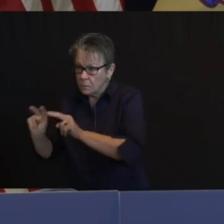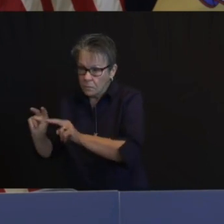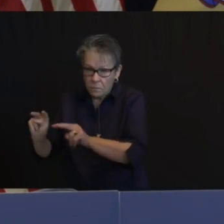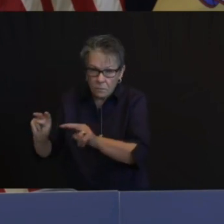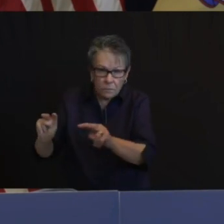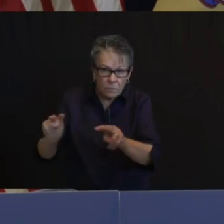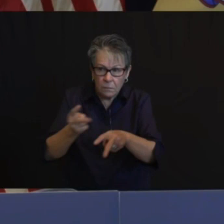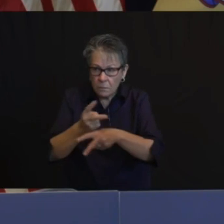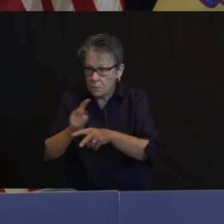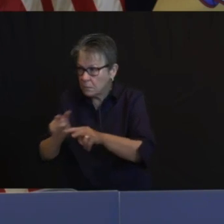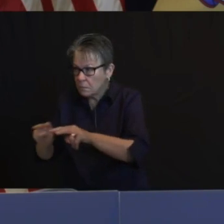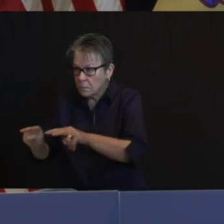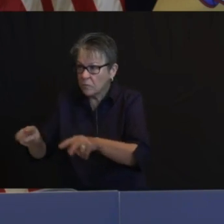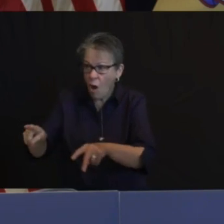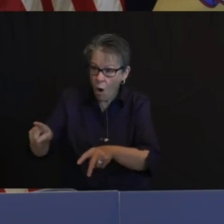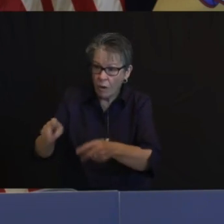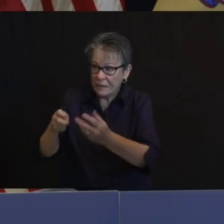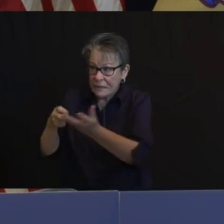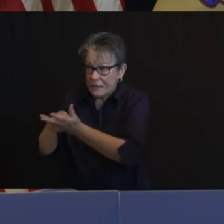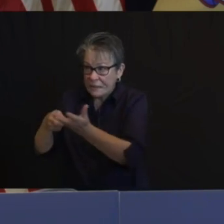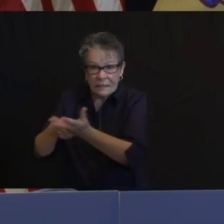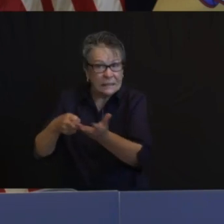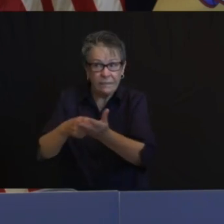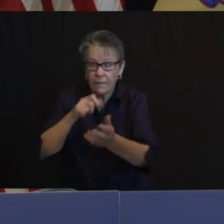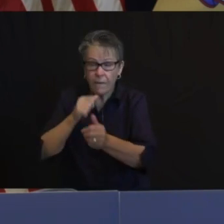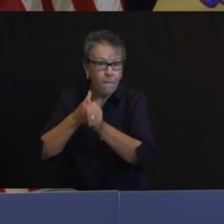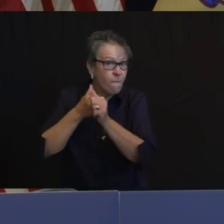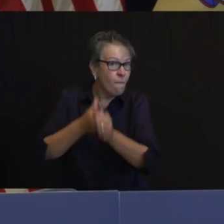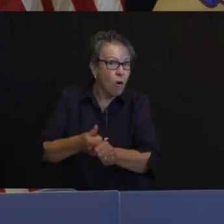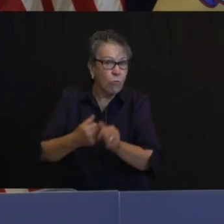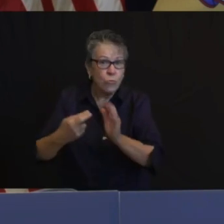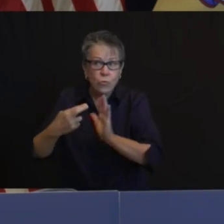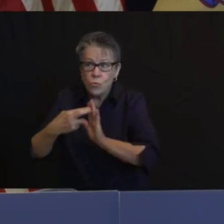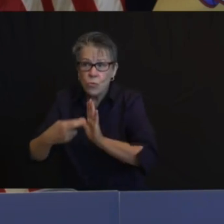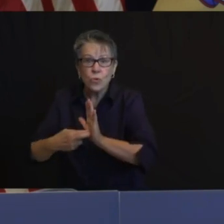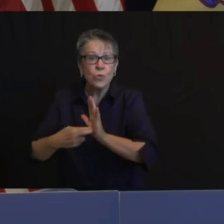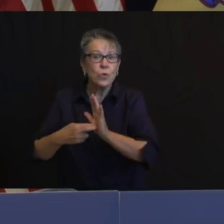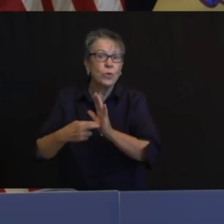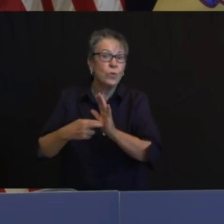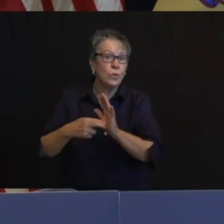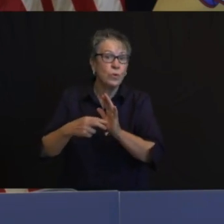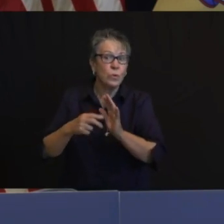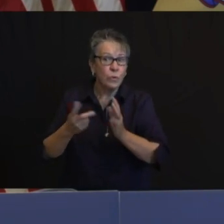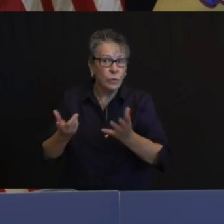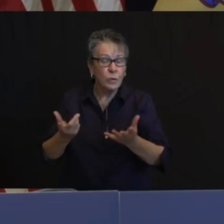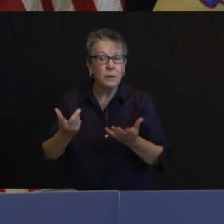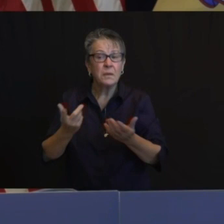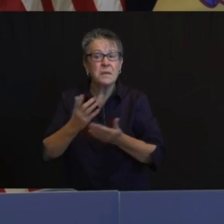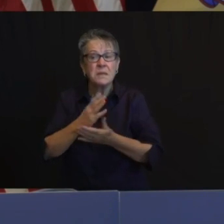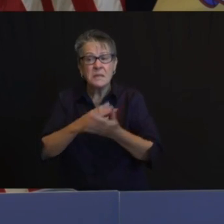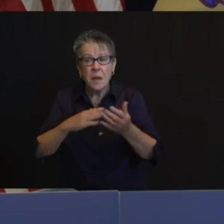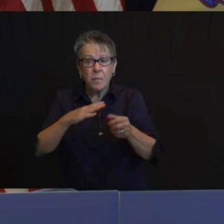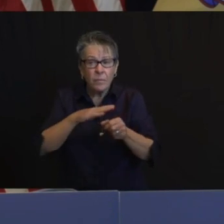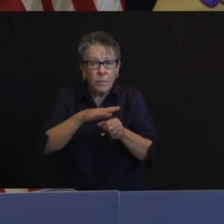issued multiple summonses to various locations. Some were local code violations, others related to compliance,